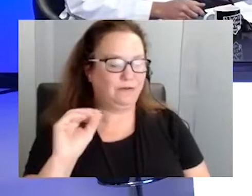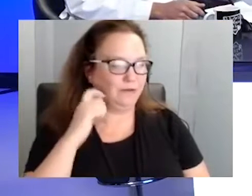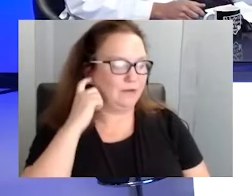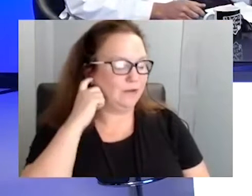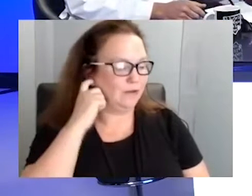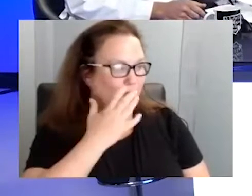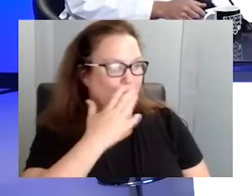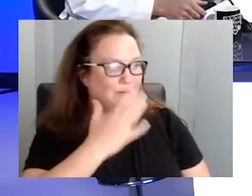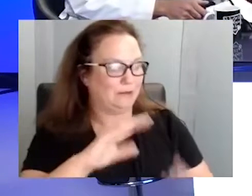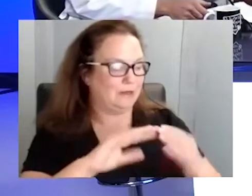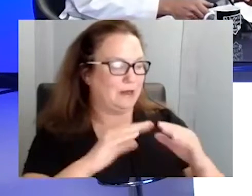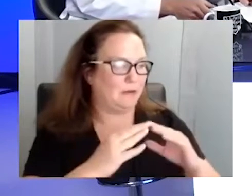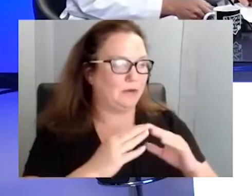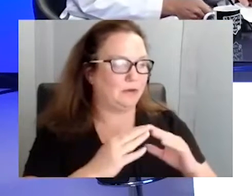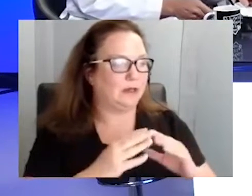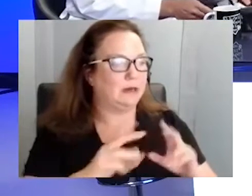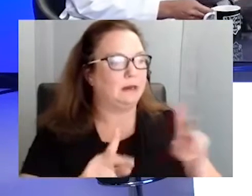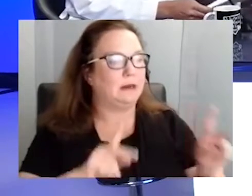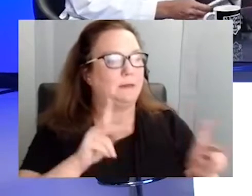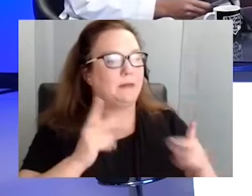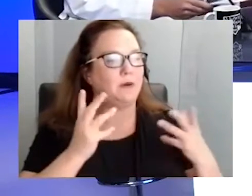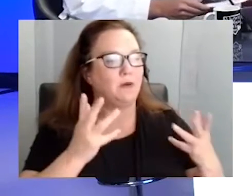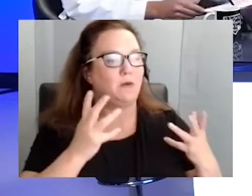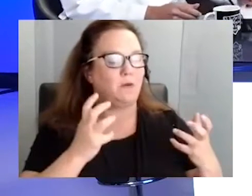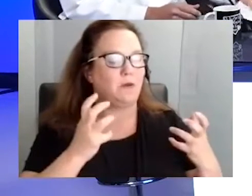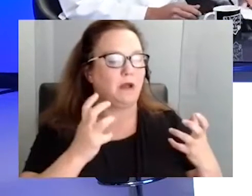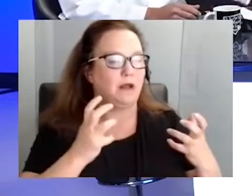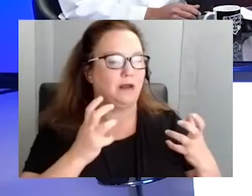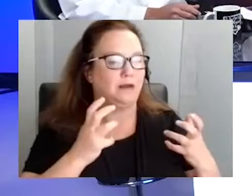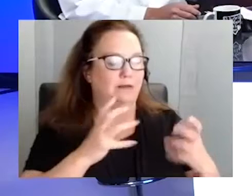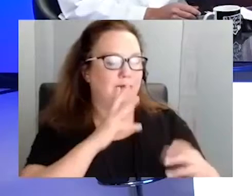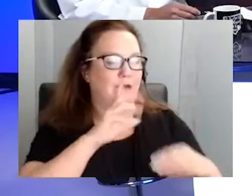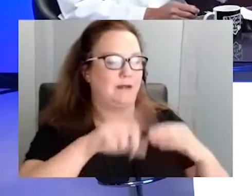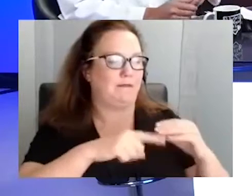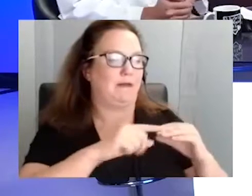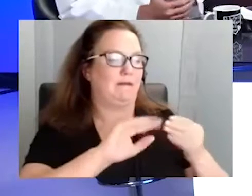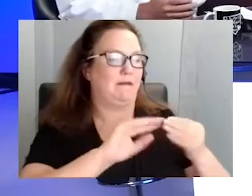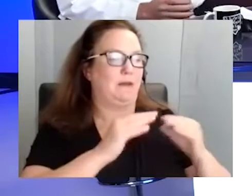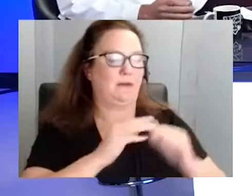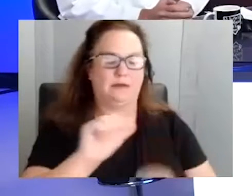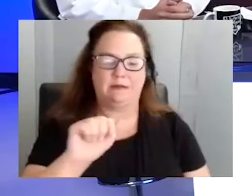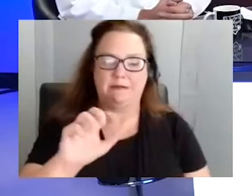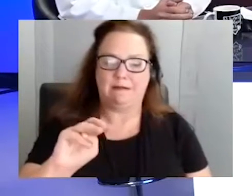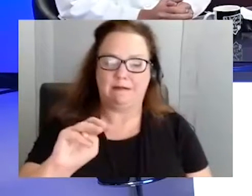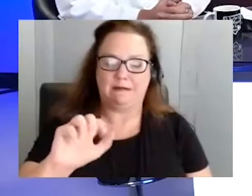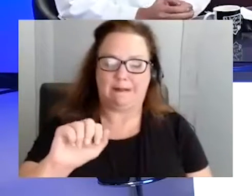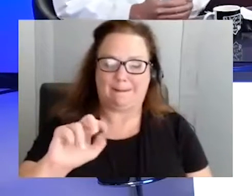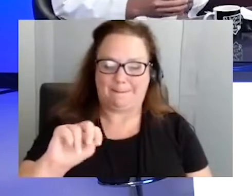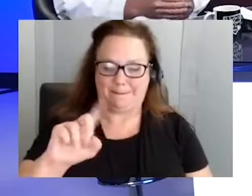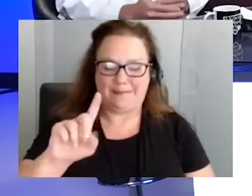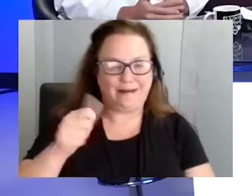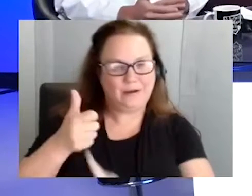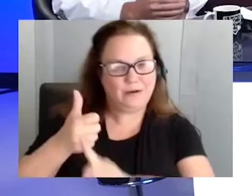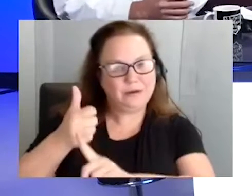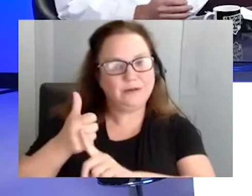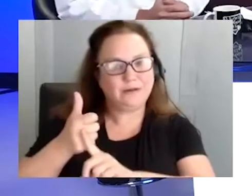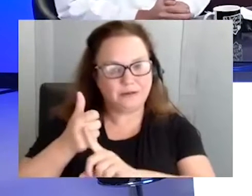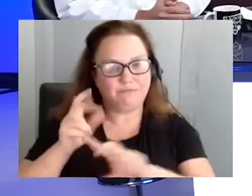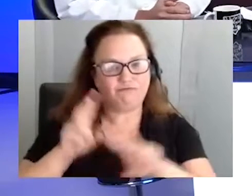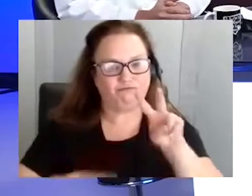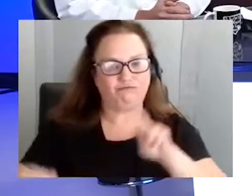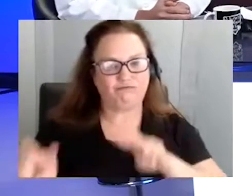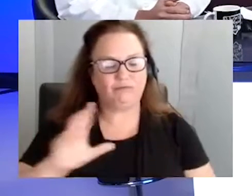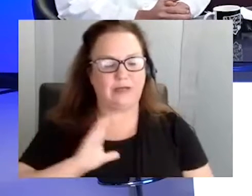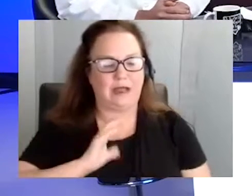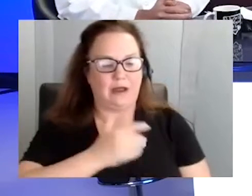well. But I know people were wanting to go through some demographics, and Amanda was gracious enough to look at all of our patients that